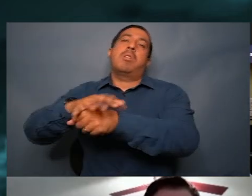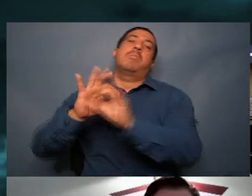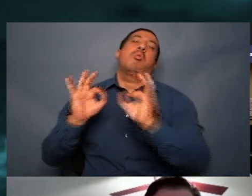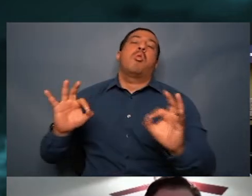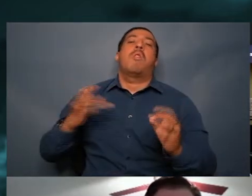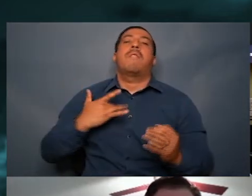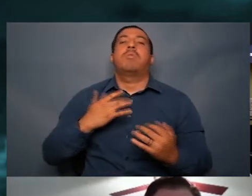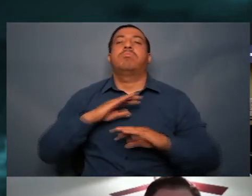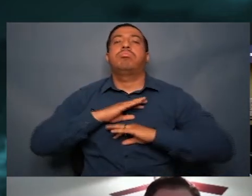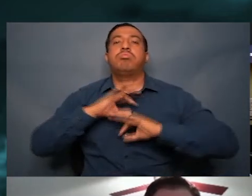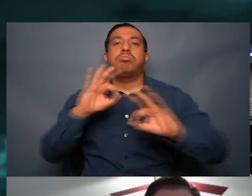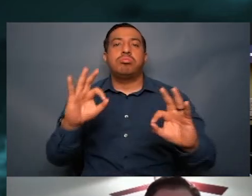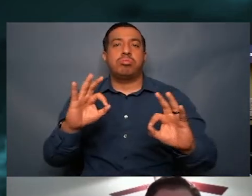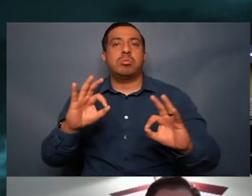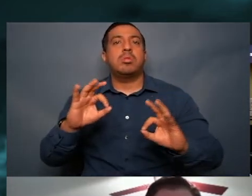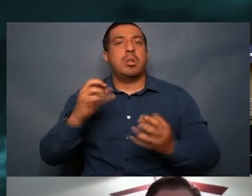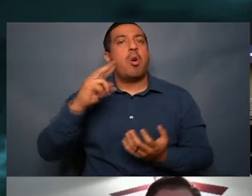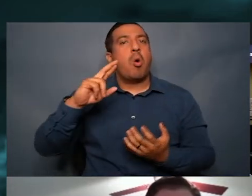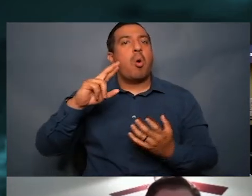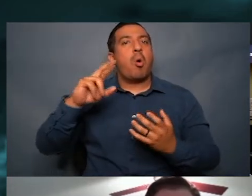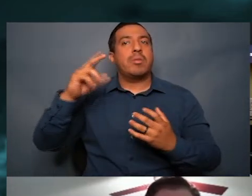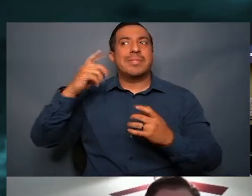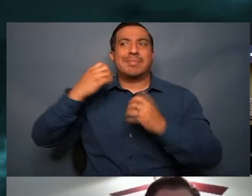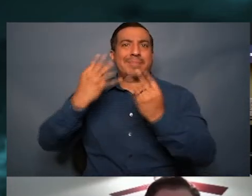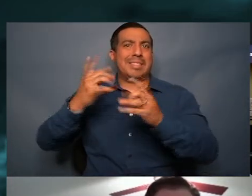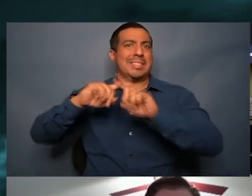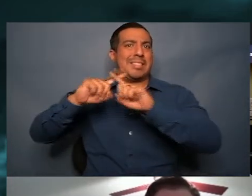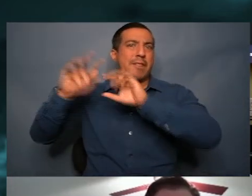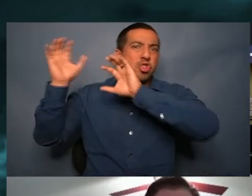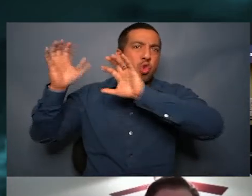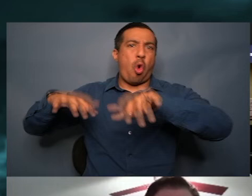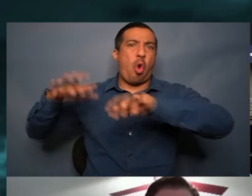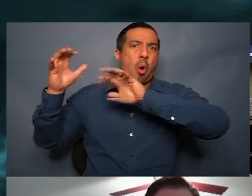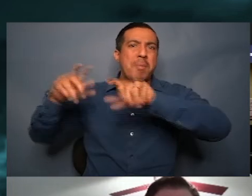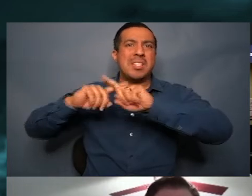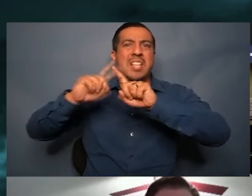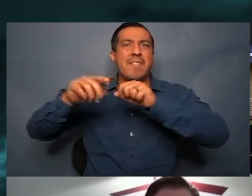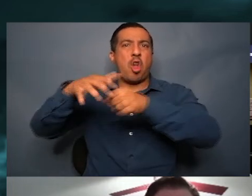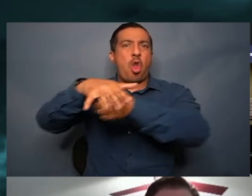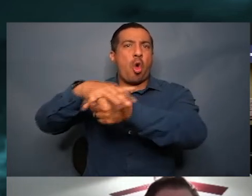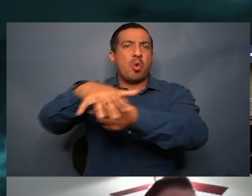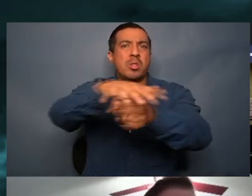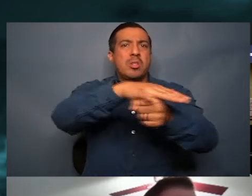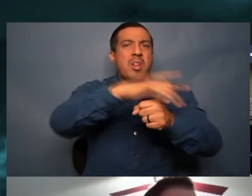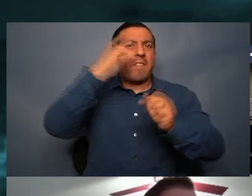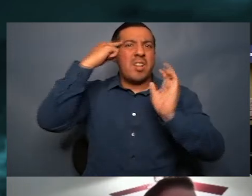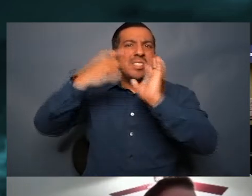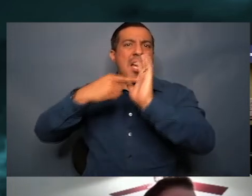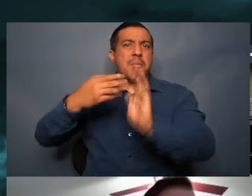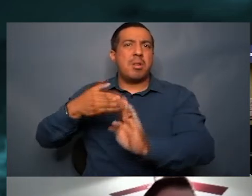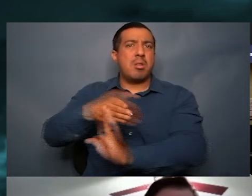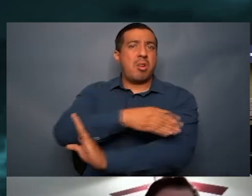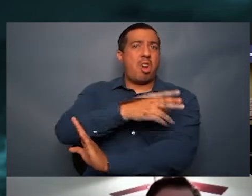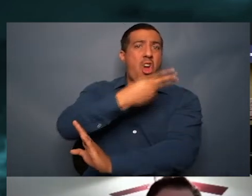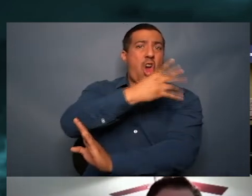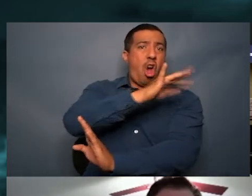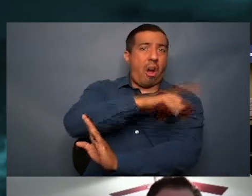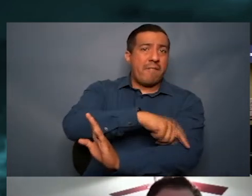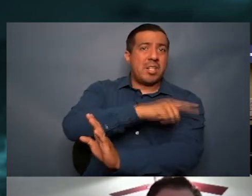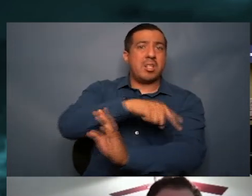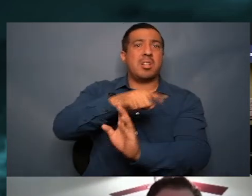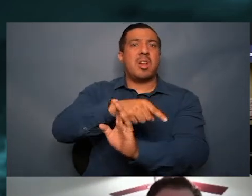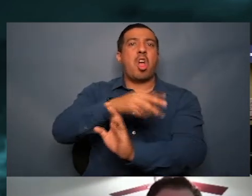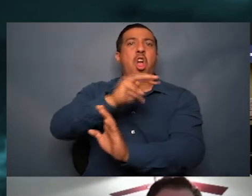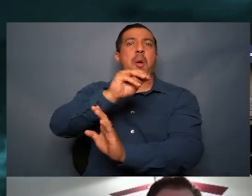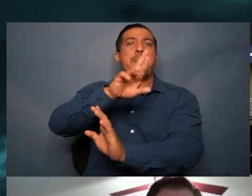been a lot of storms, a lot of named storms over multiple locations. If we think back to Harvey, there was Harvey, Maria,